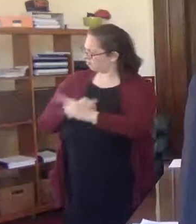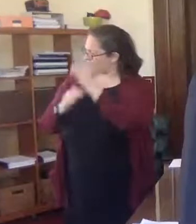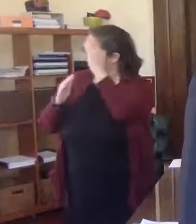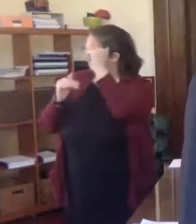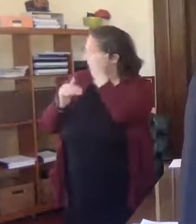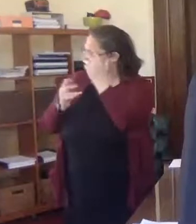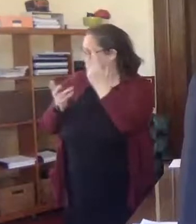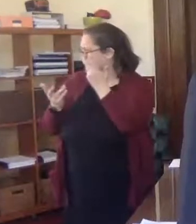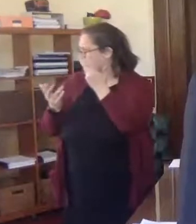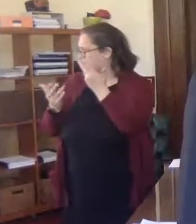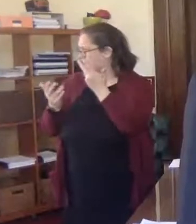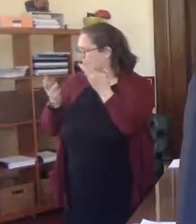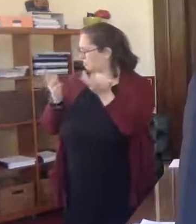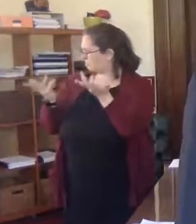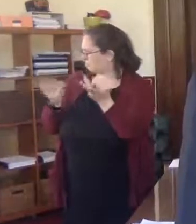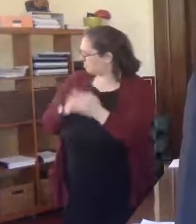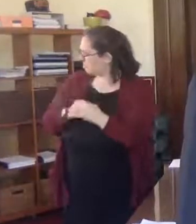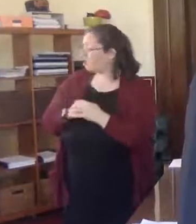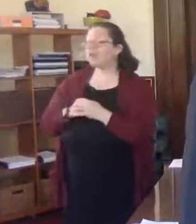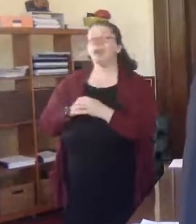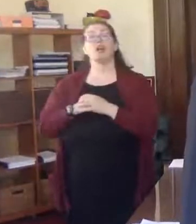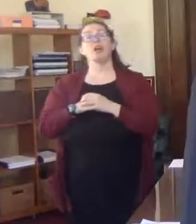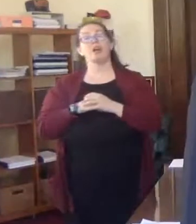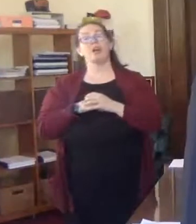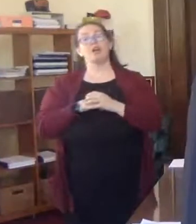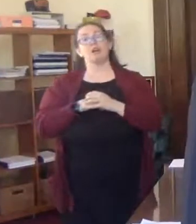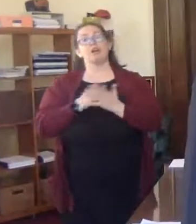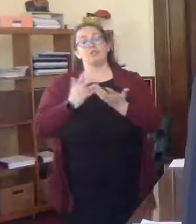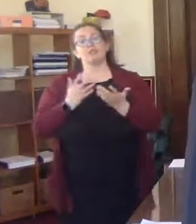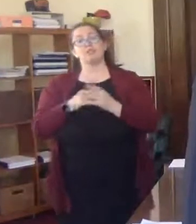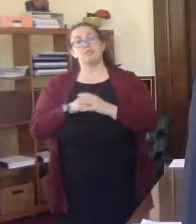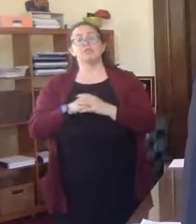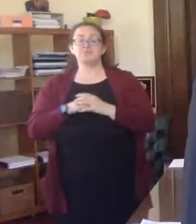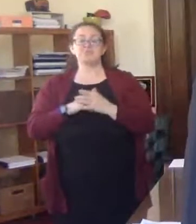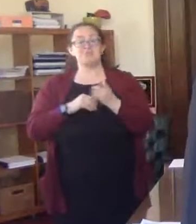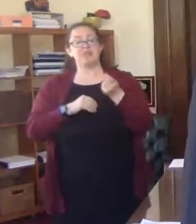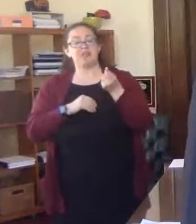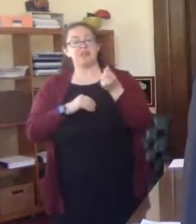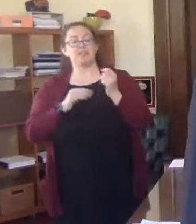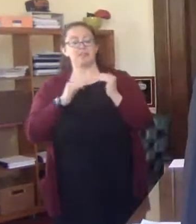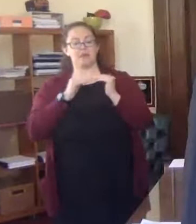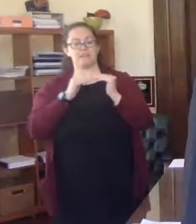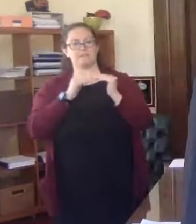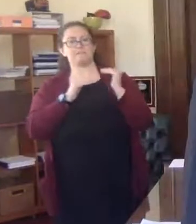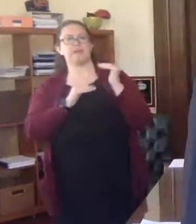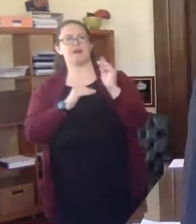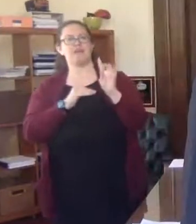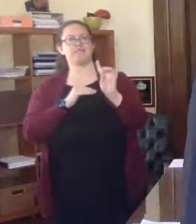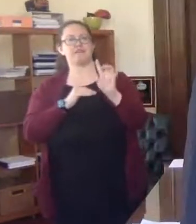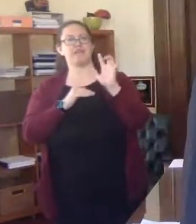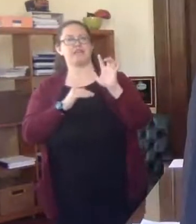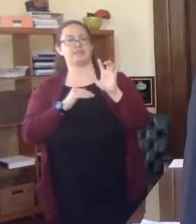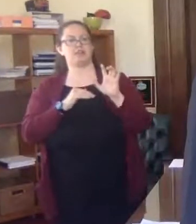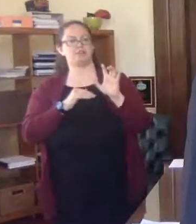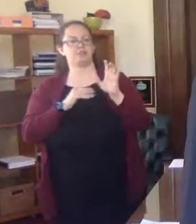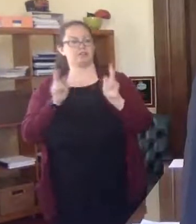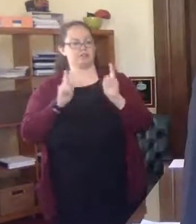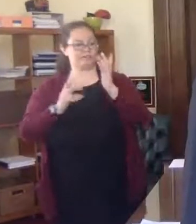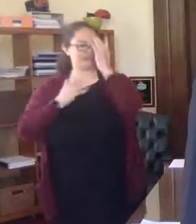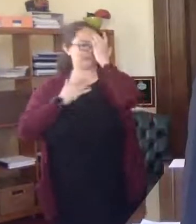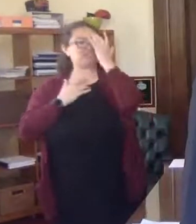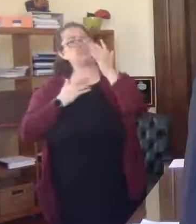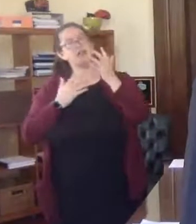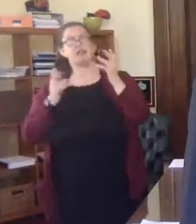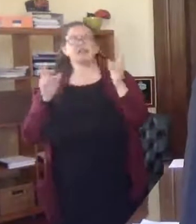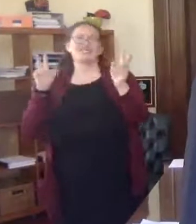or worse? 800 having a little over 800 cases is actually good for the city of St. Louis, meaning, and